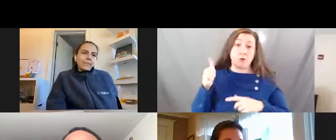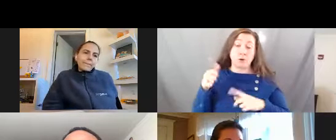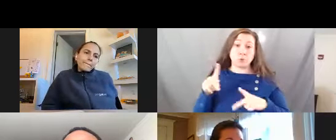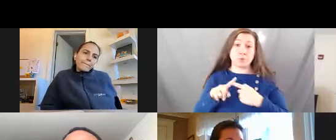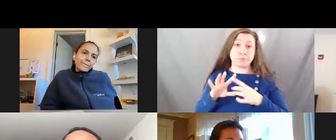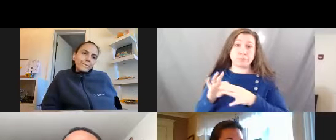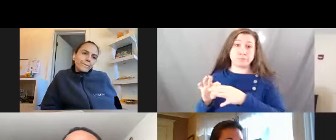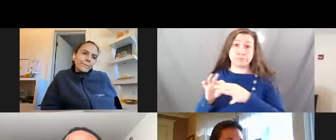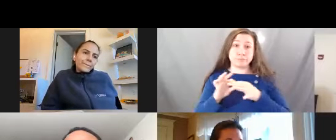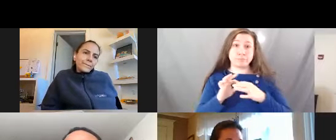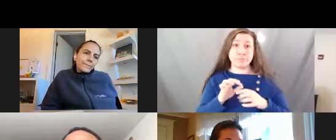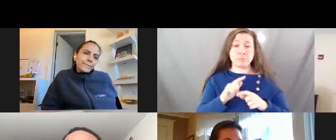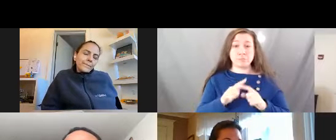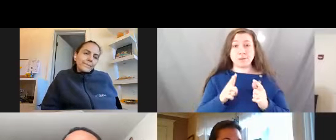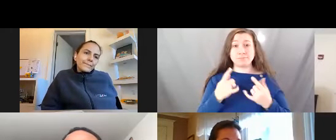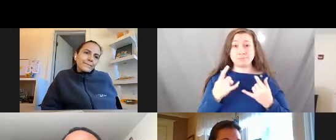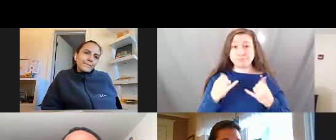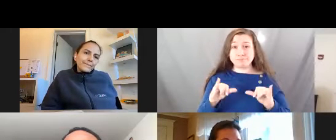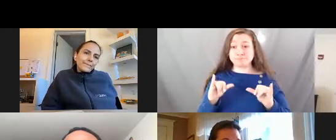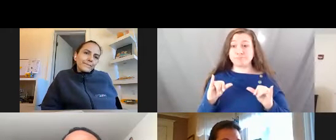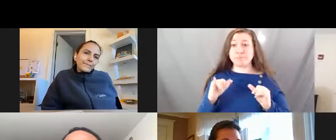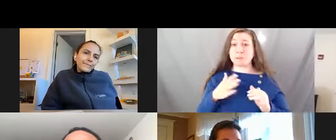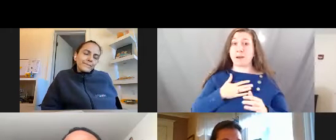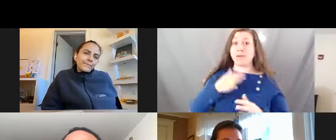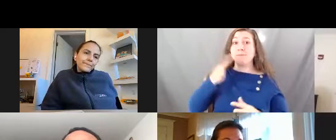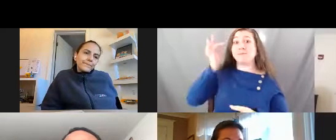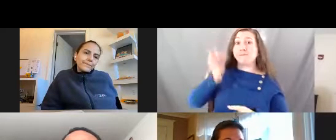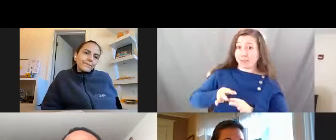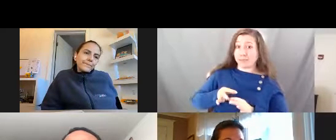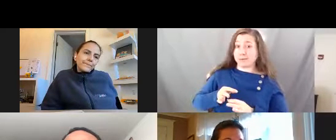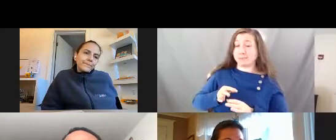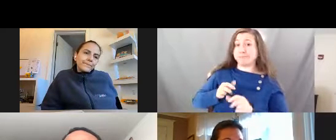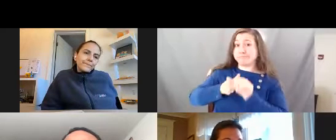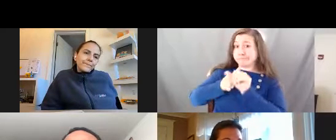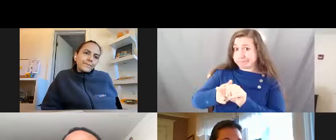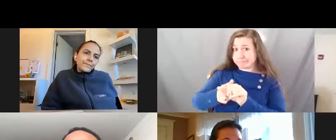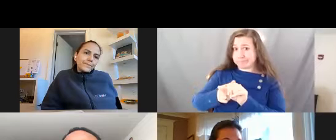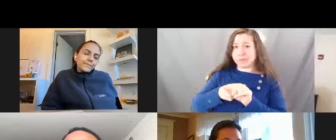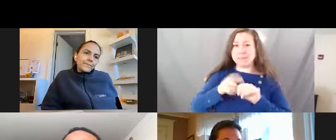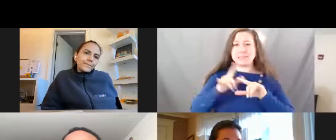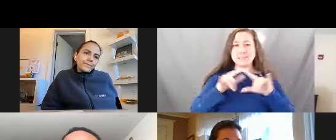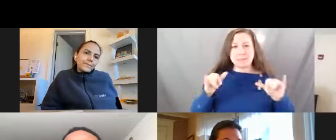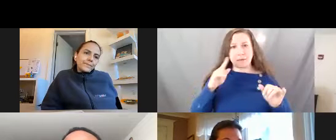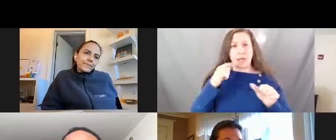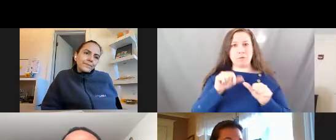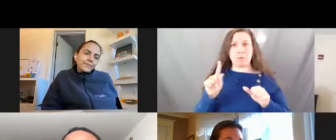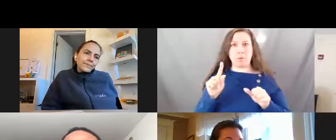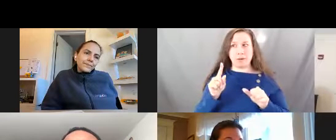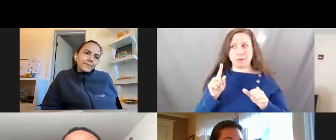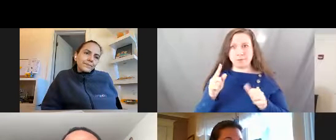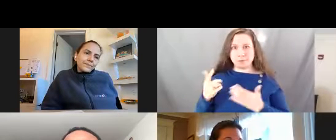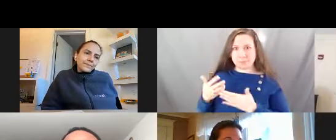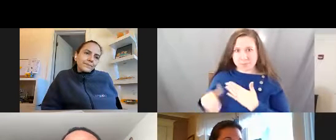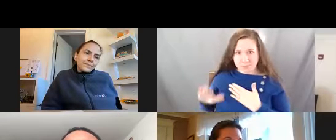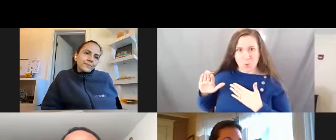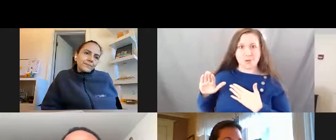stay connected to my faith, but as well as knowing where I'm coming from. So